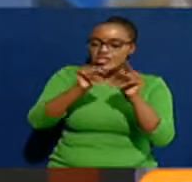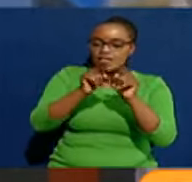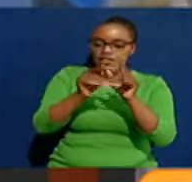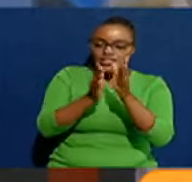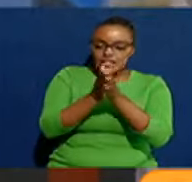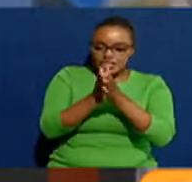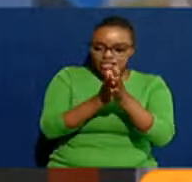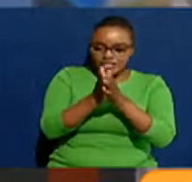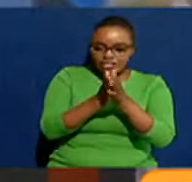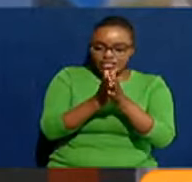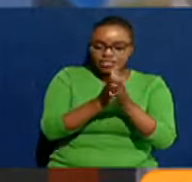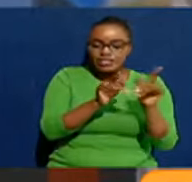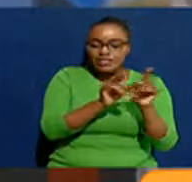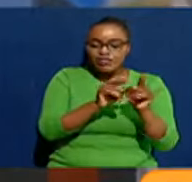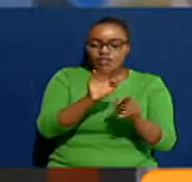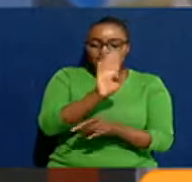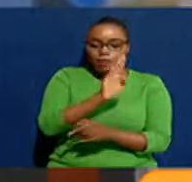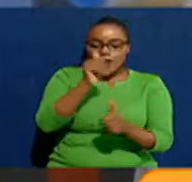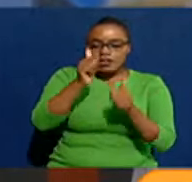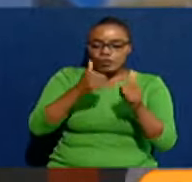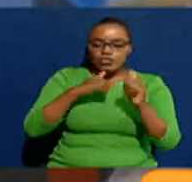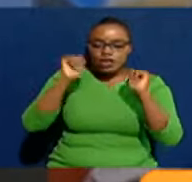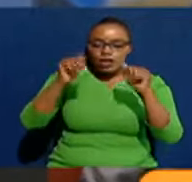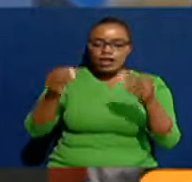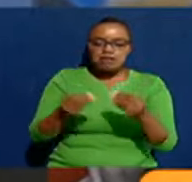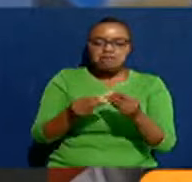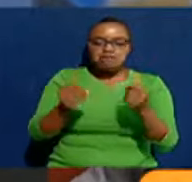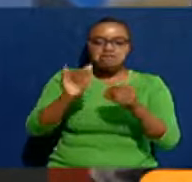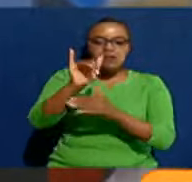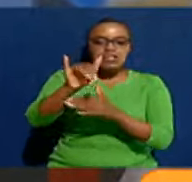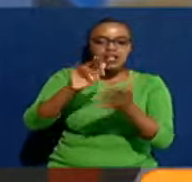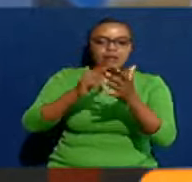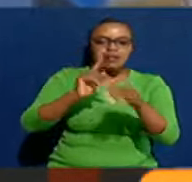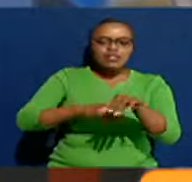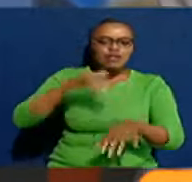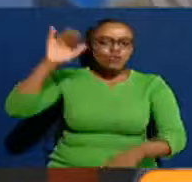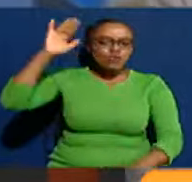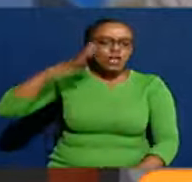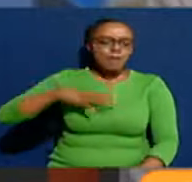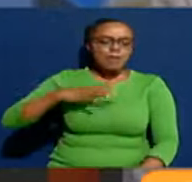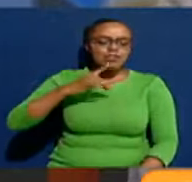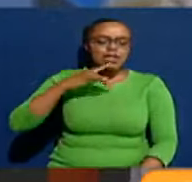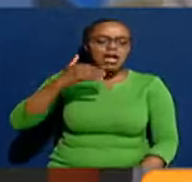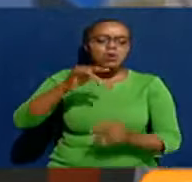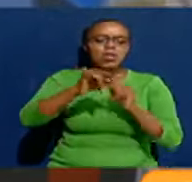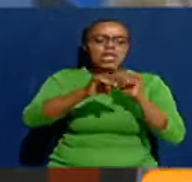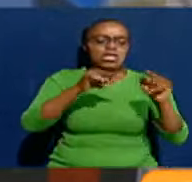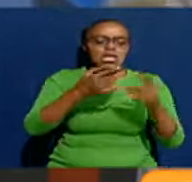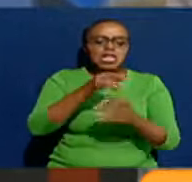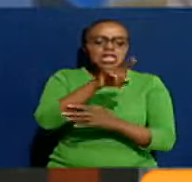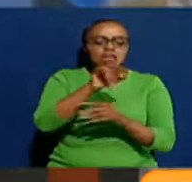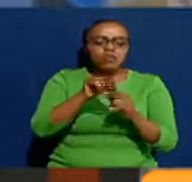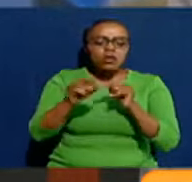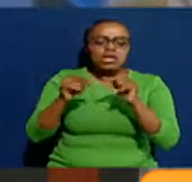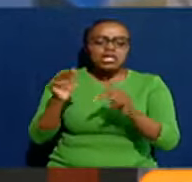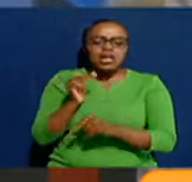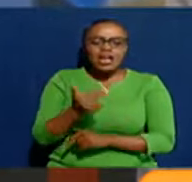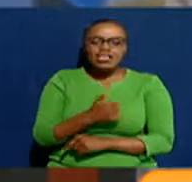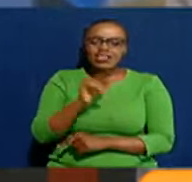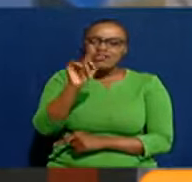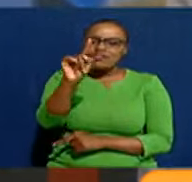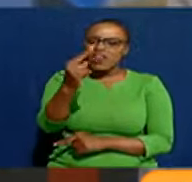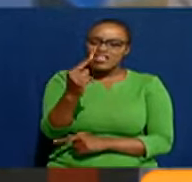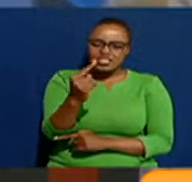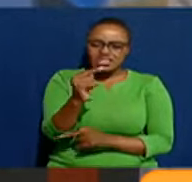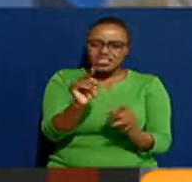interestingly, a soil-borne bacteria that we eat in salads. So when you hear people saying, how it will kill insects, will it kill us? First of all,